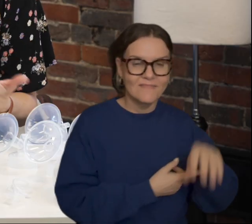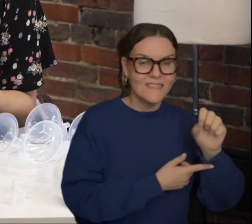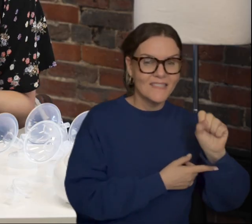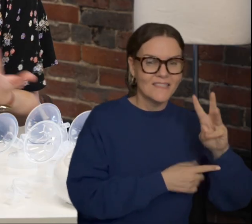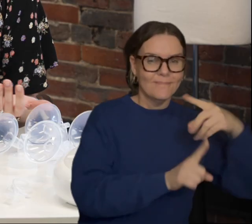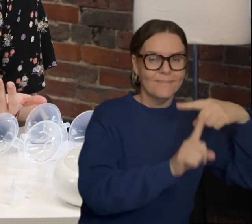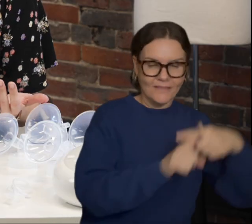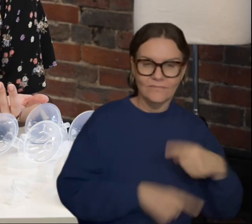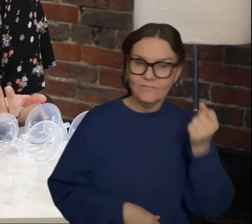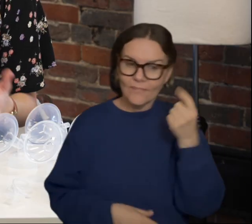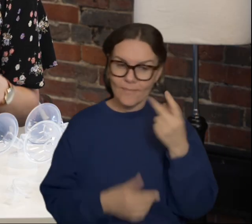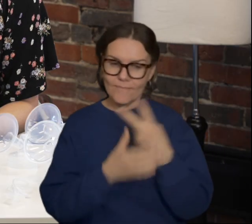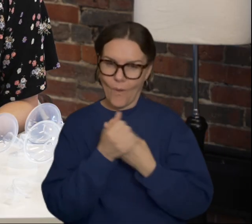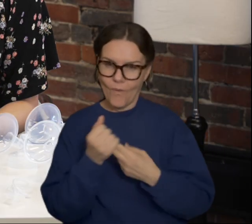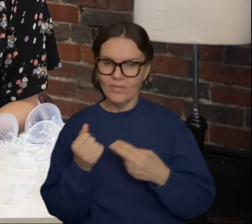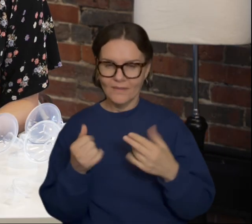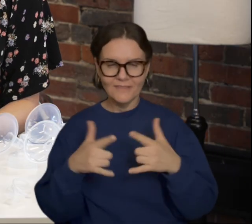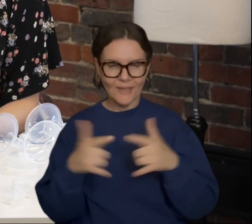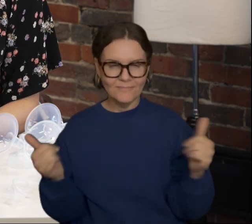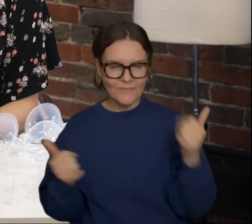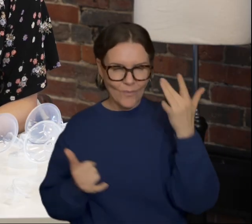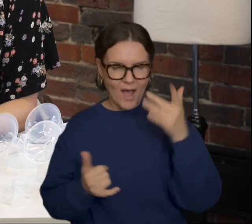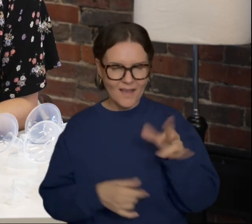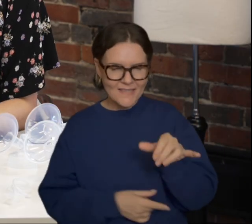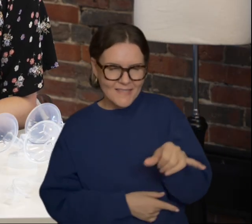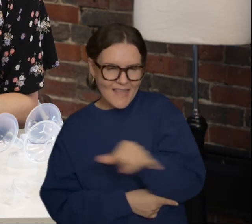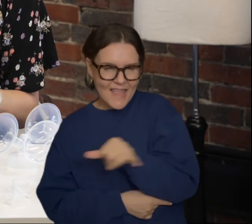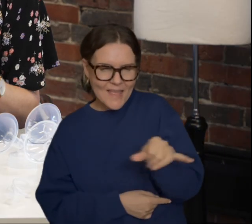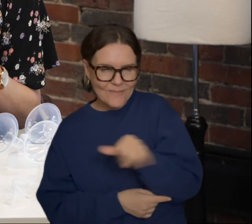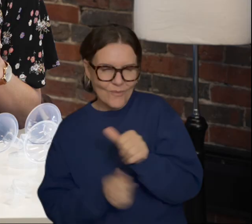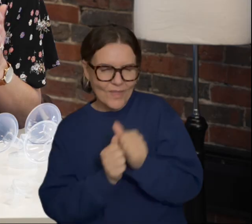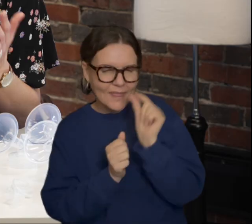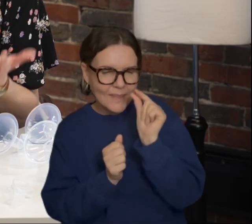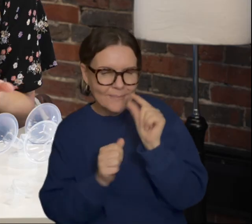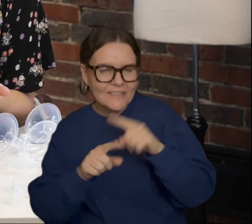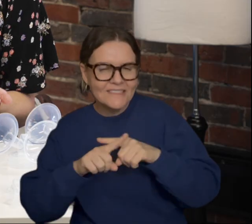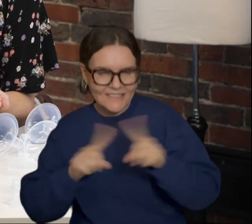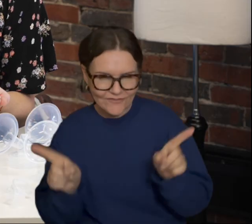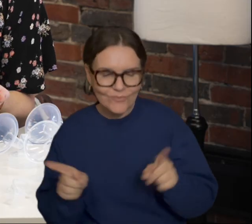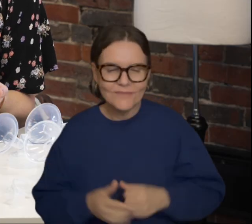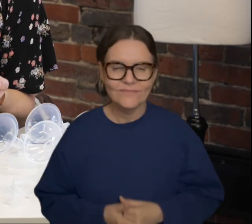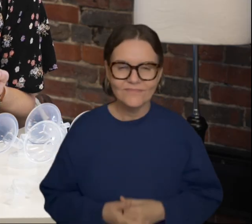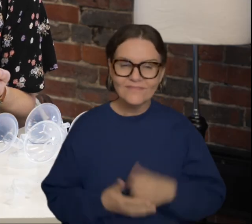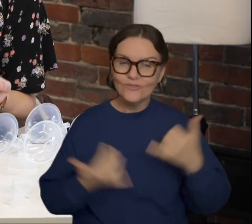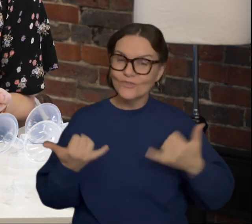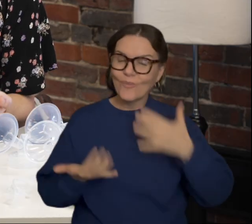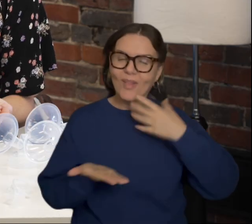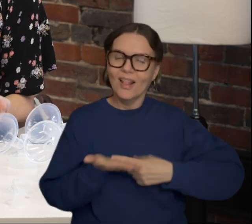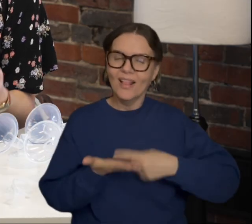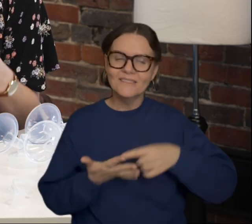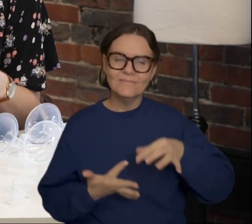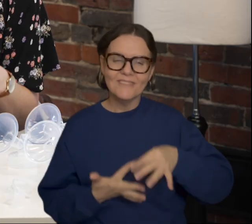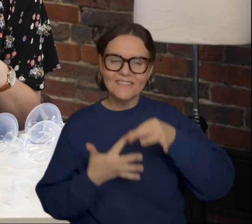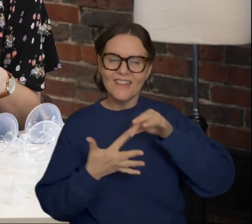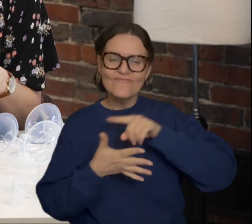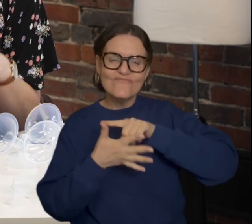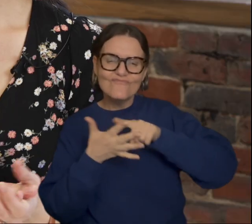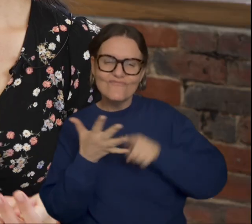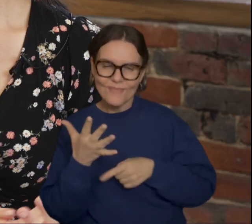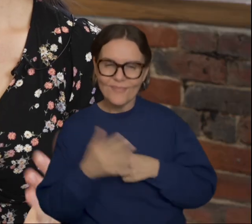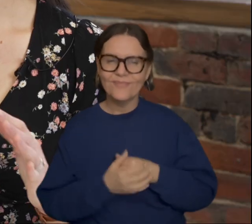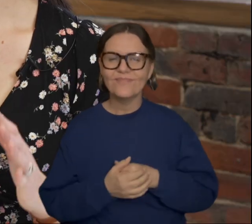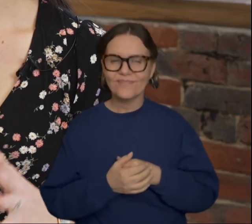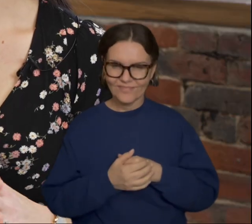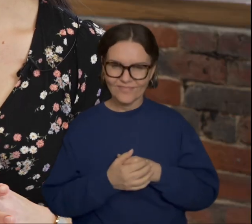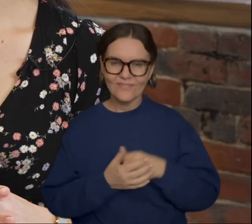they basically work the same way. So what we're going to be going through today are the special features of the Cimilre S6 and the S6 Plus,